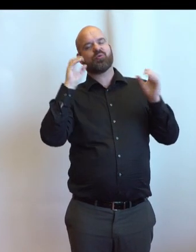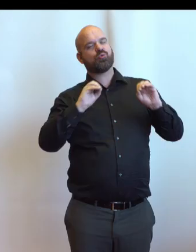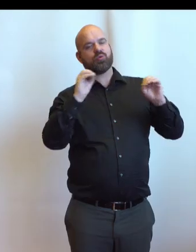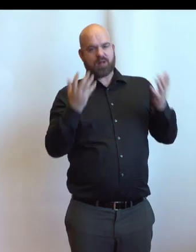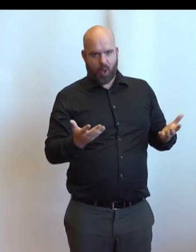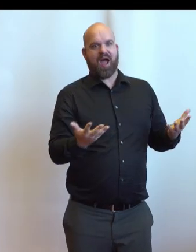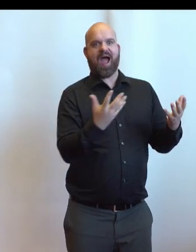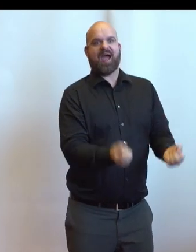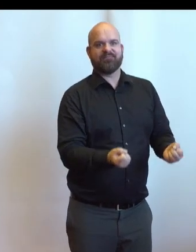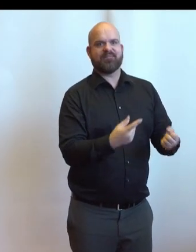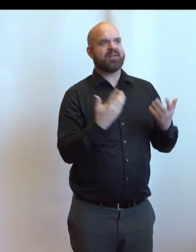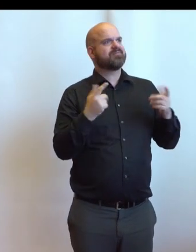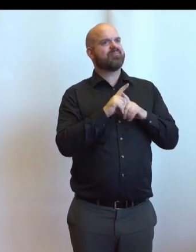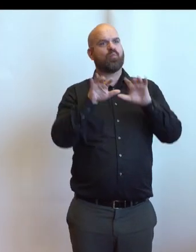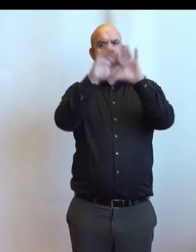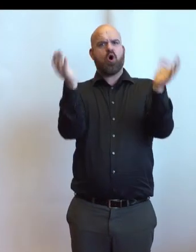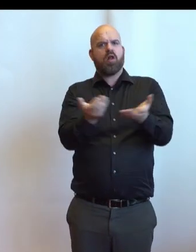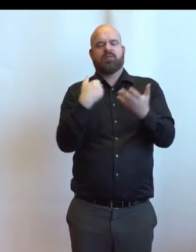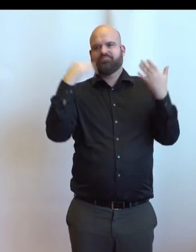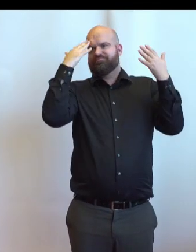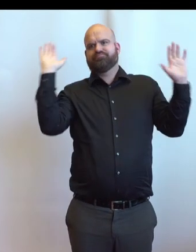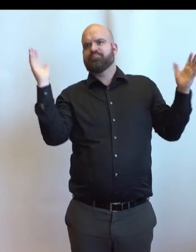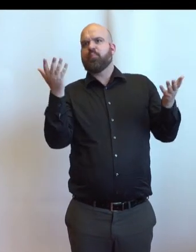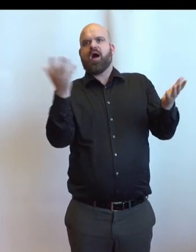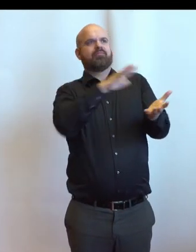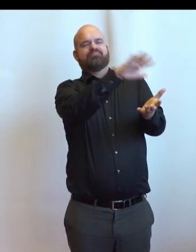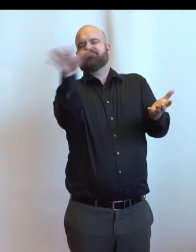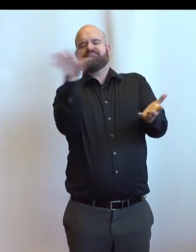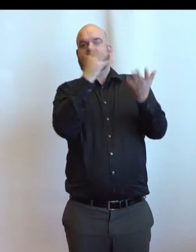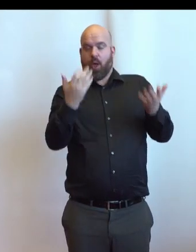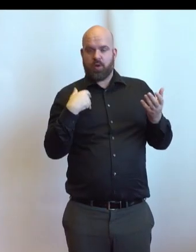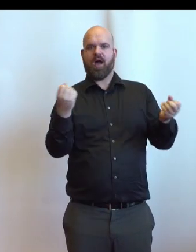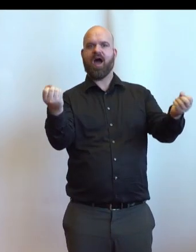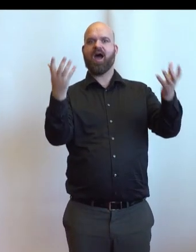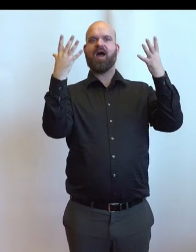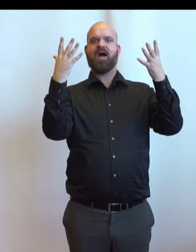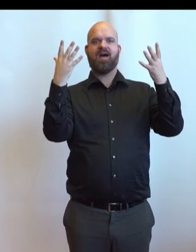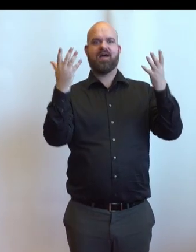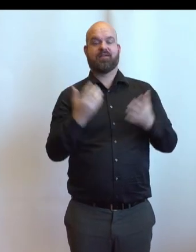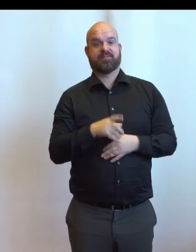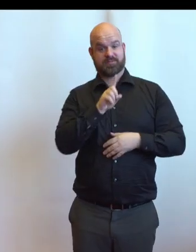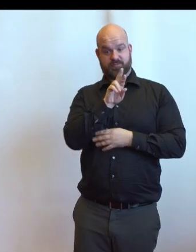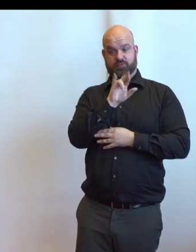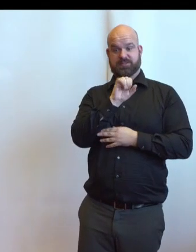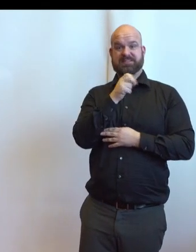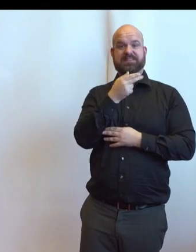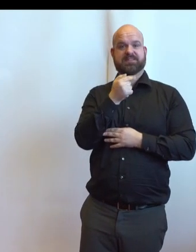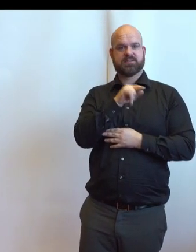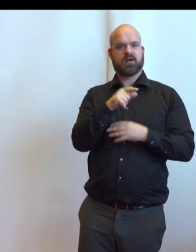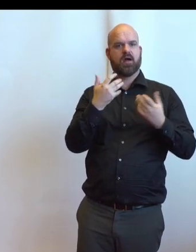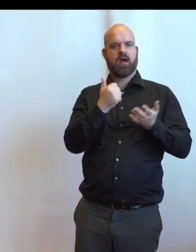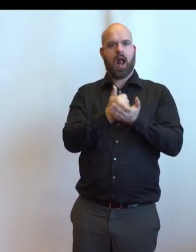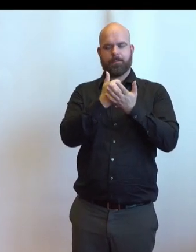see previously. Drishti helps identify objects around the user. Analyzing the